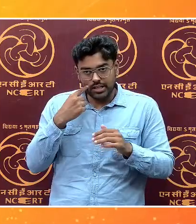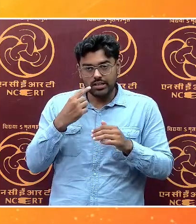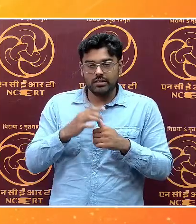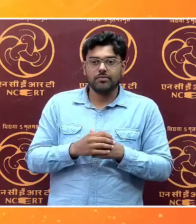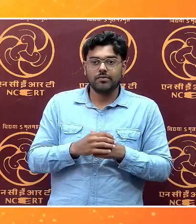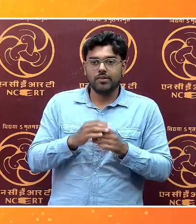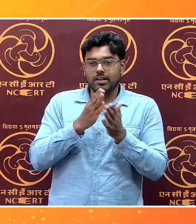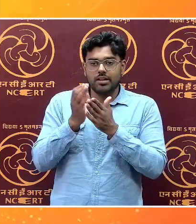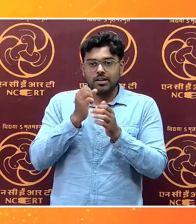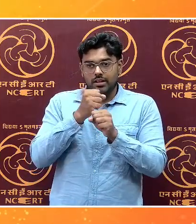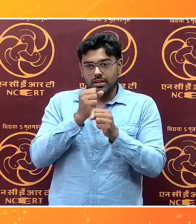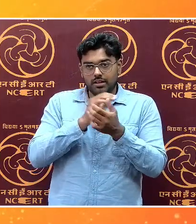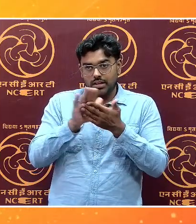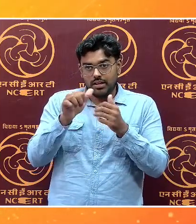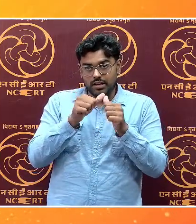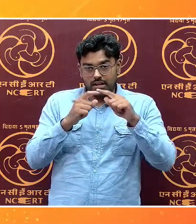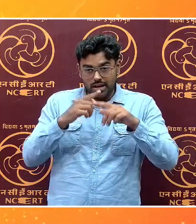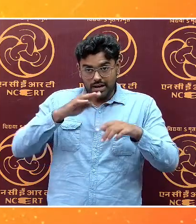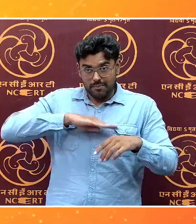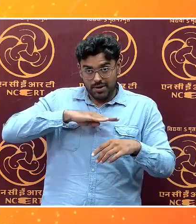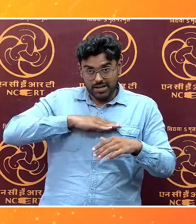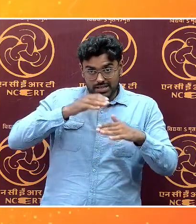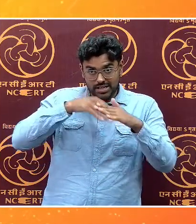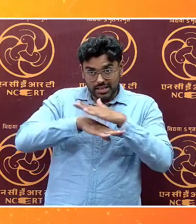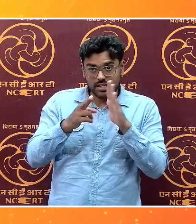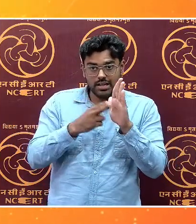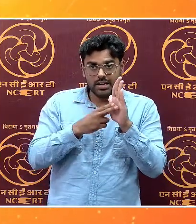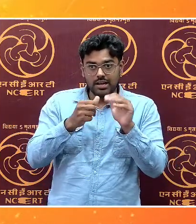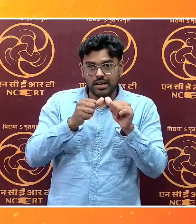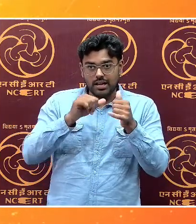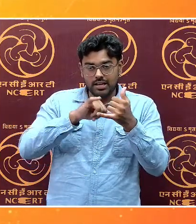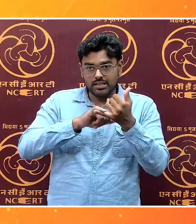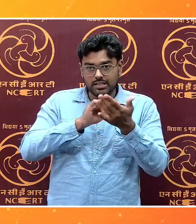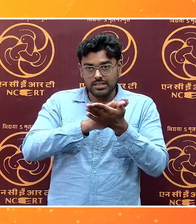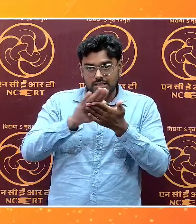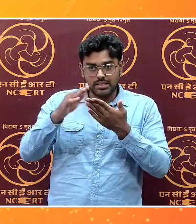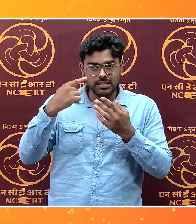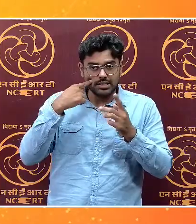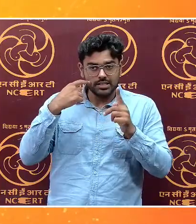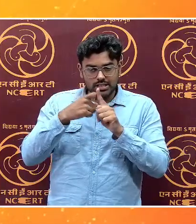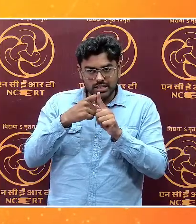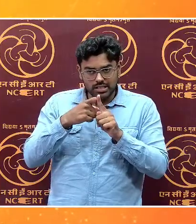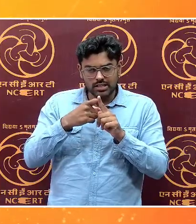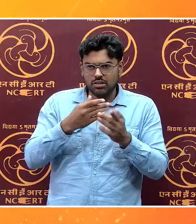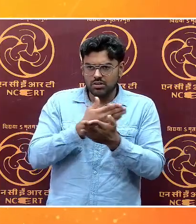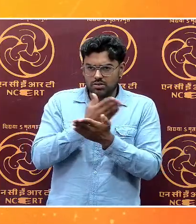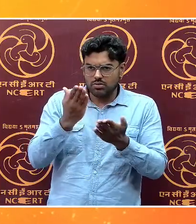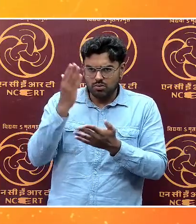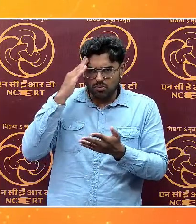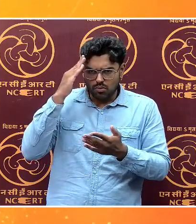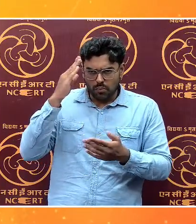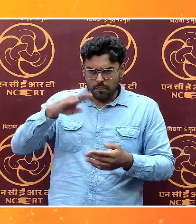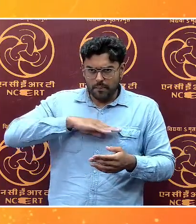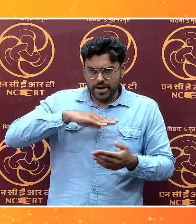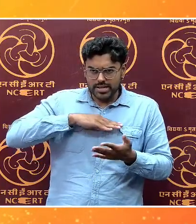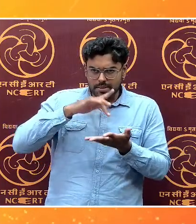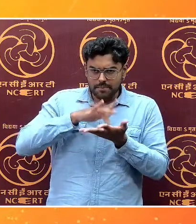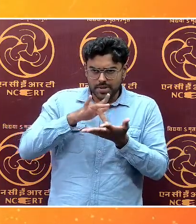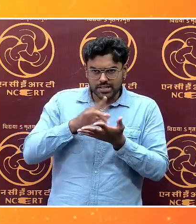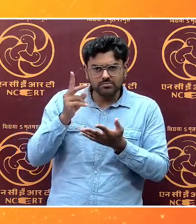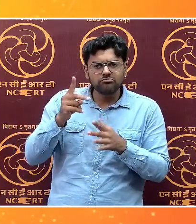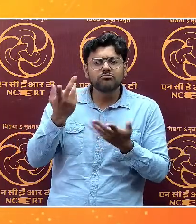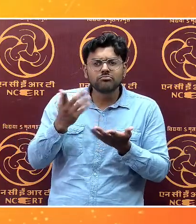in Nasik district. So, do you know where is Maharashtra and where is Nasik district? I'm going to show